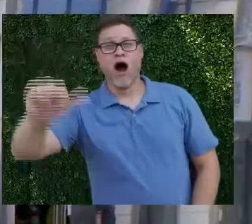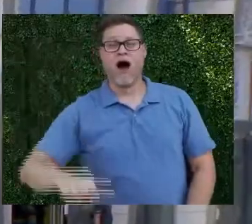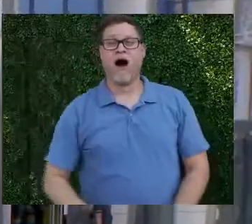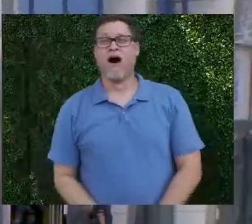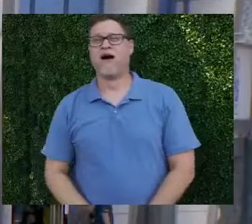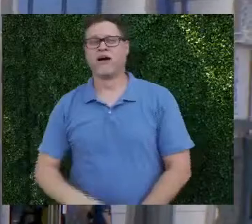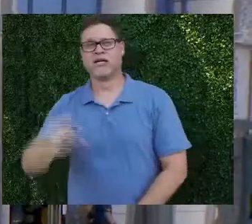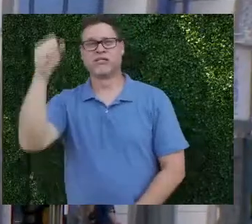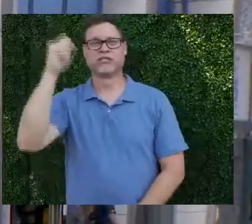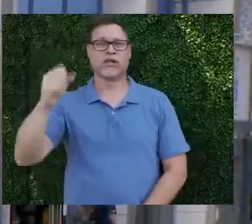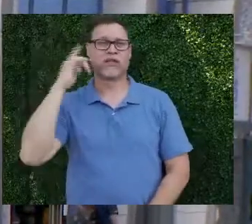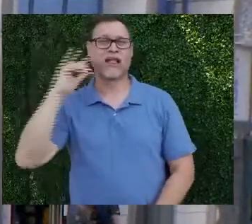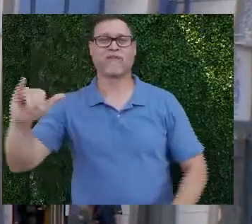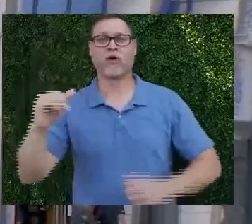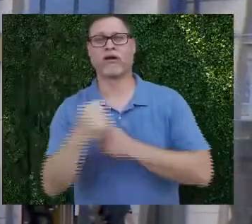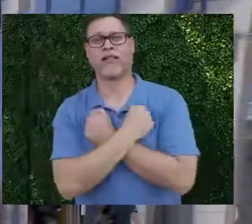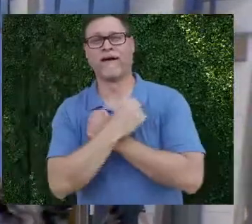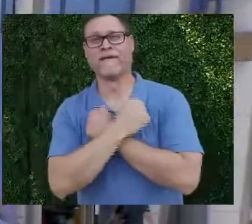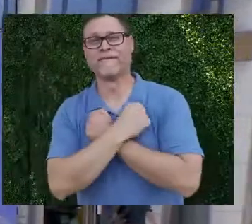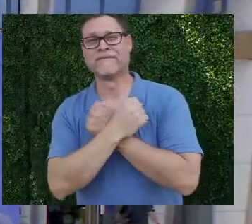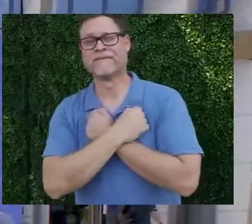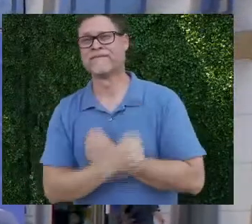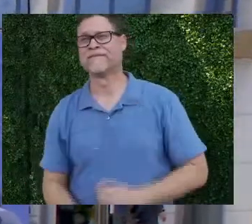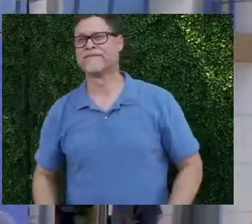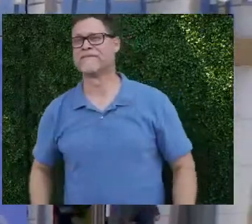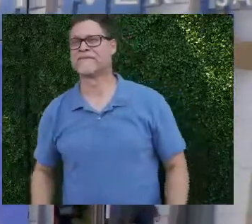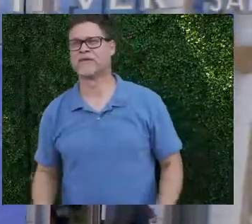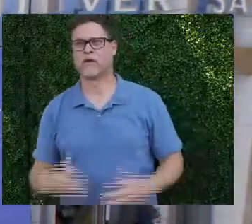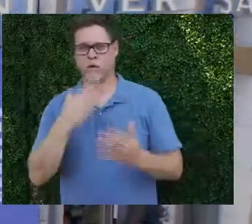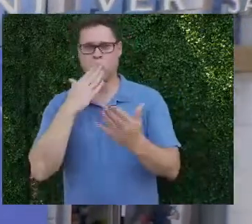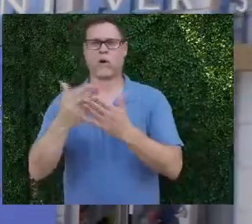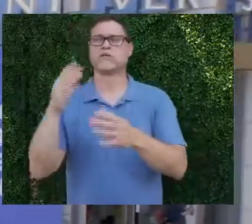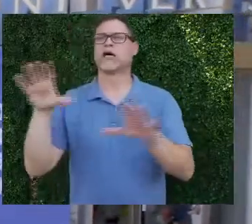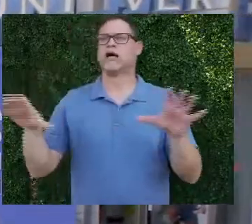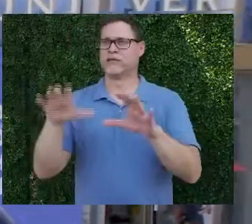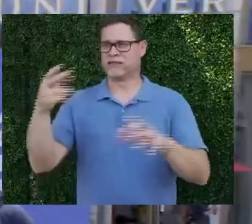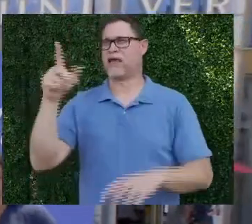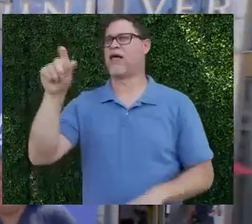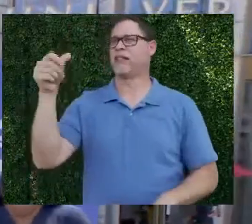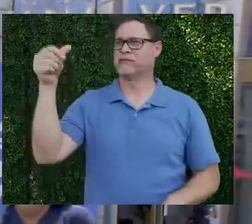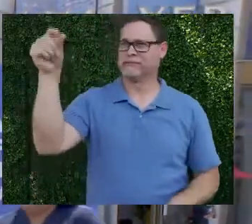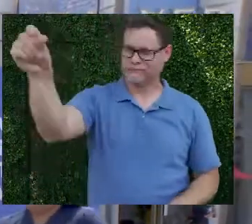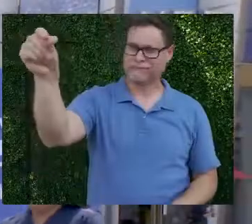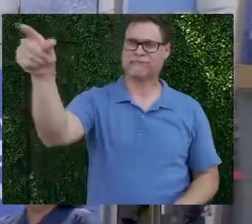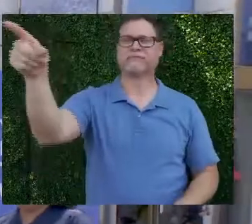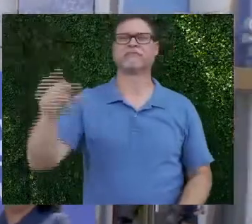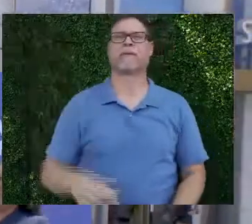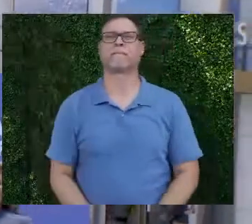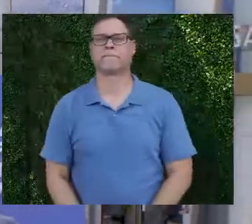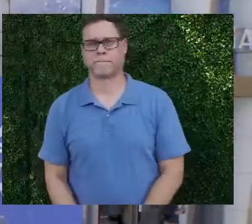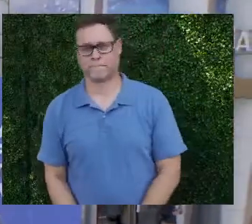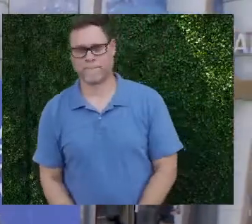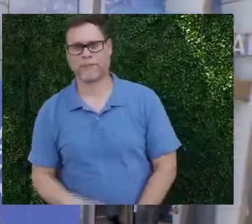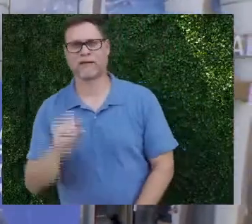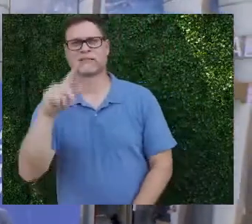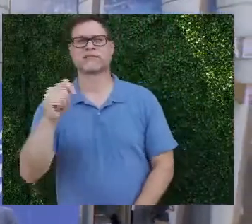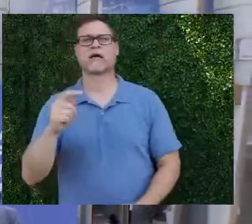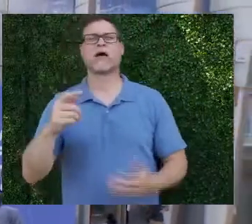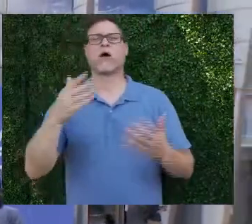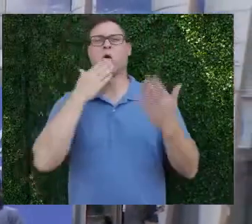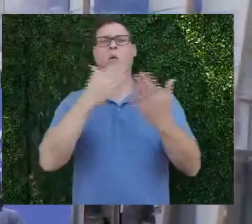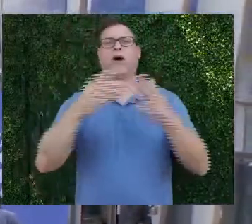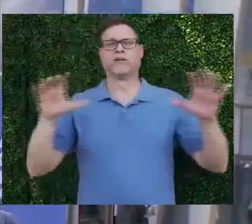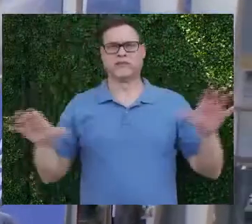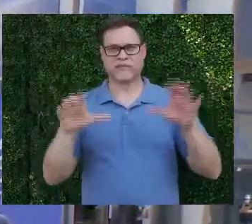of Southern California love. Look at that. Well done, Helen. Hit him, Helen. Well done, Scott. Well done, Helen. Well done